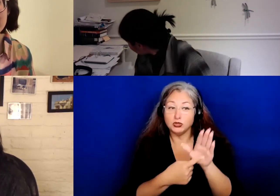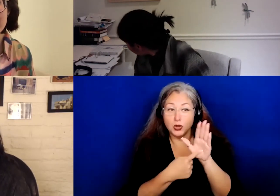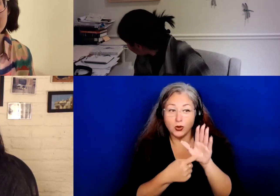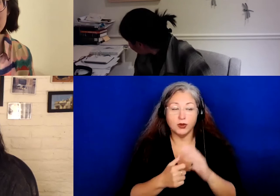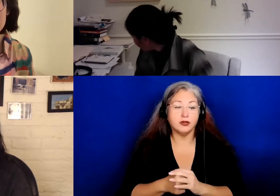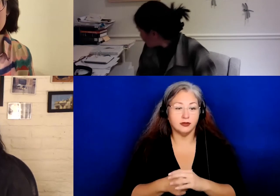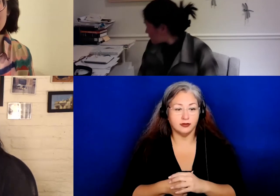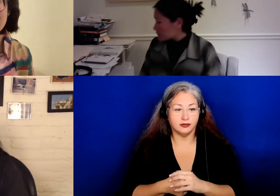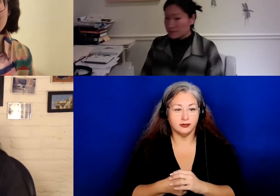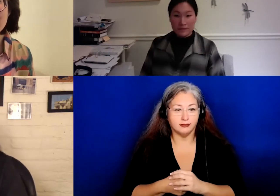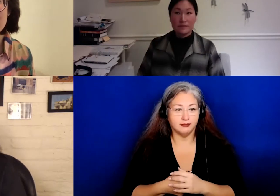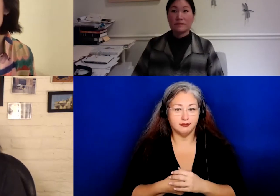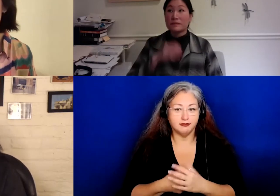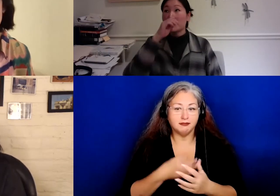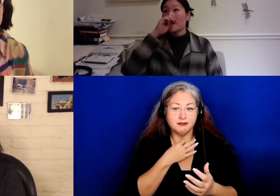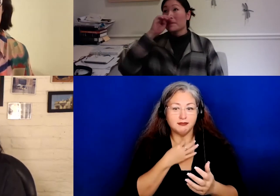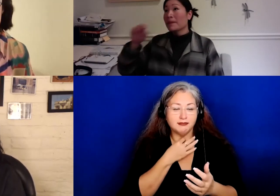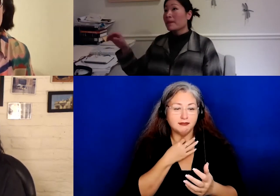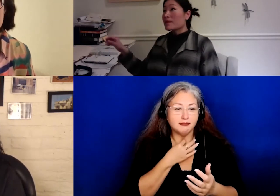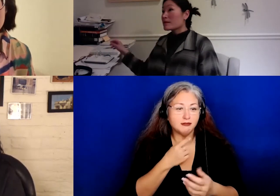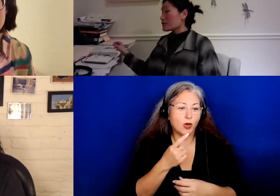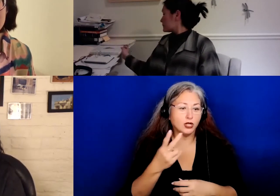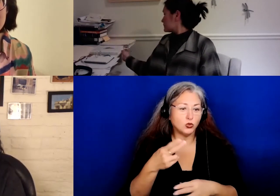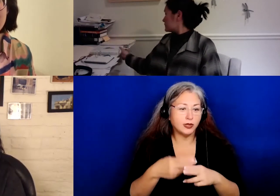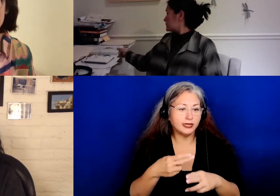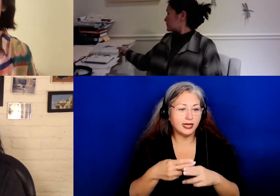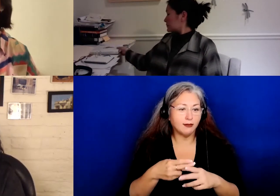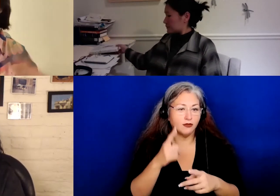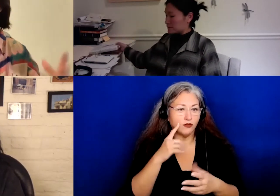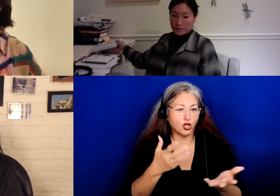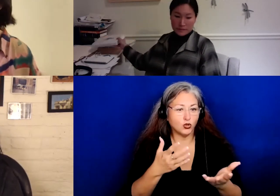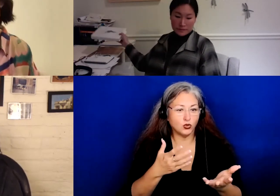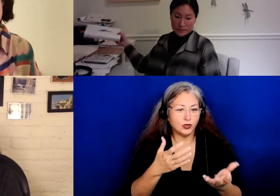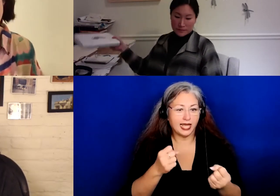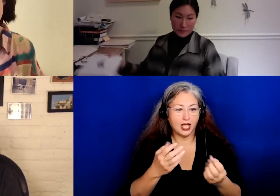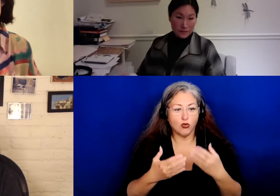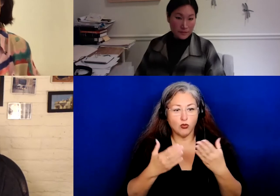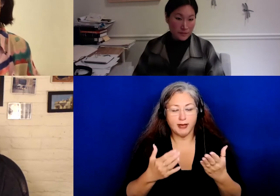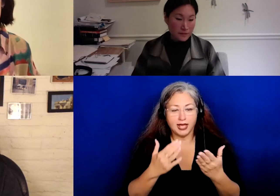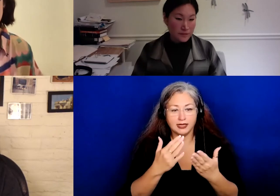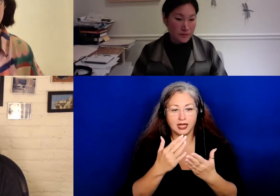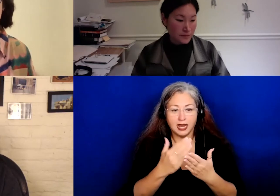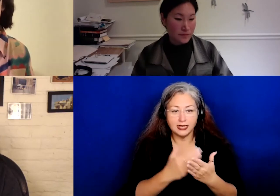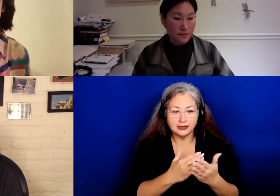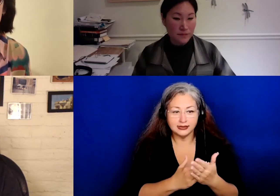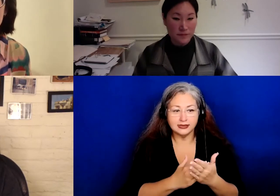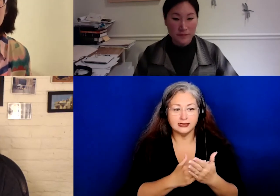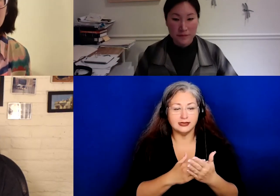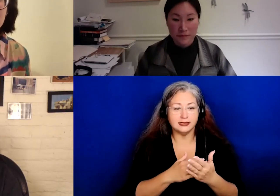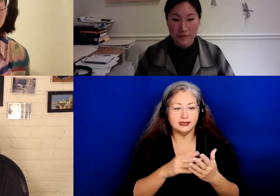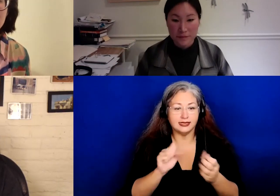I'd love to just one or two names from each of you to kind of have a recommendation list to go off into the night